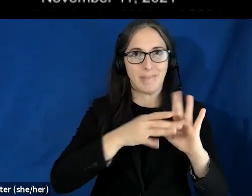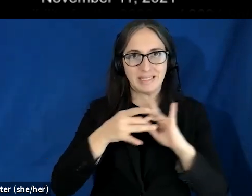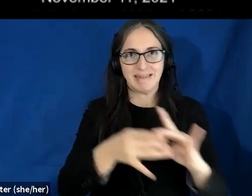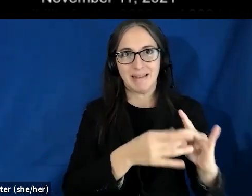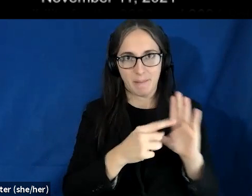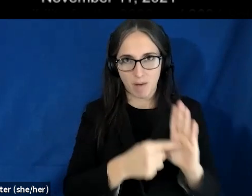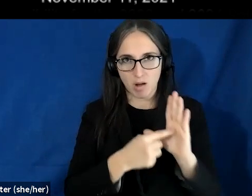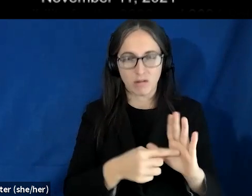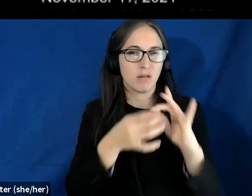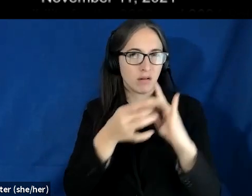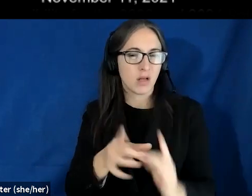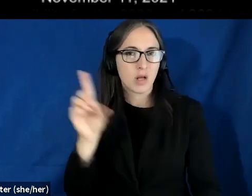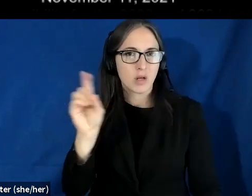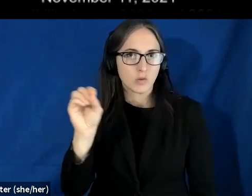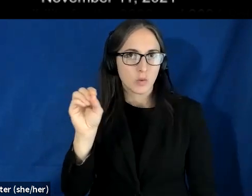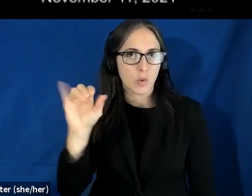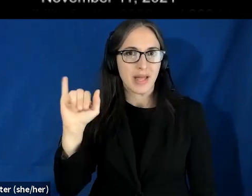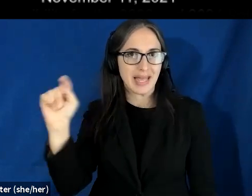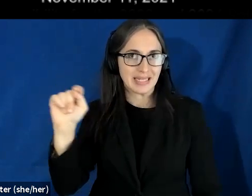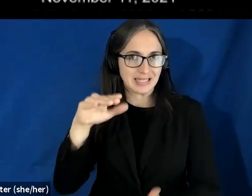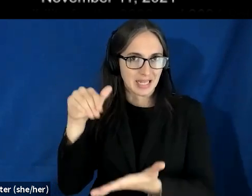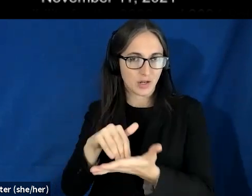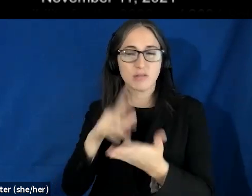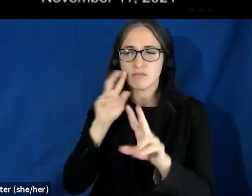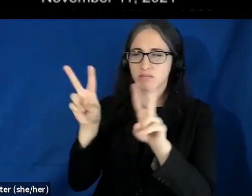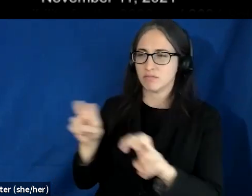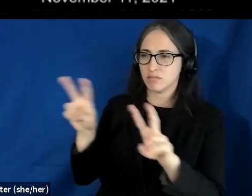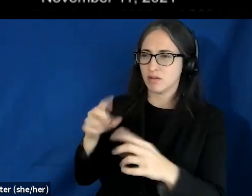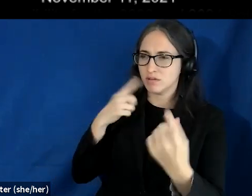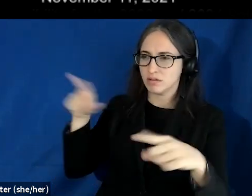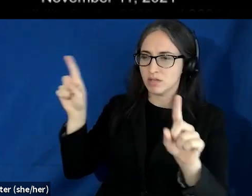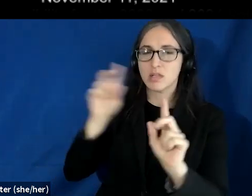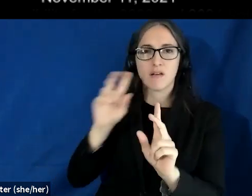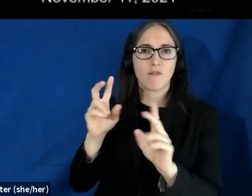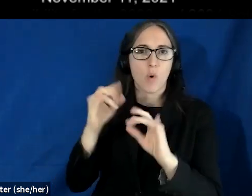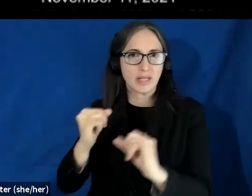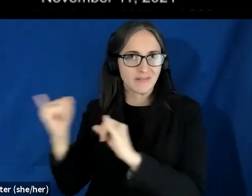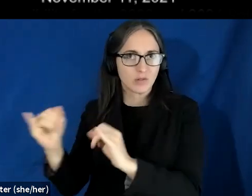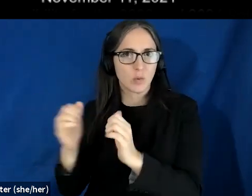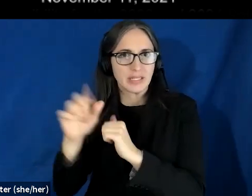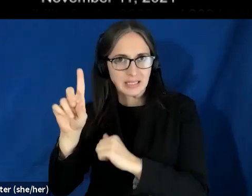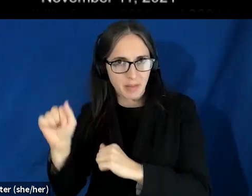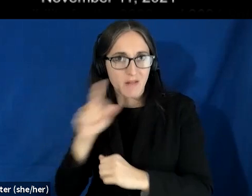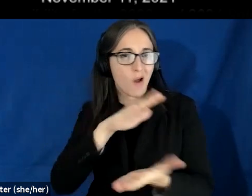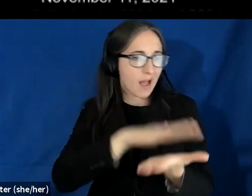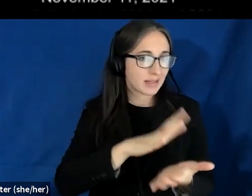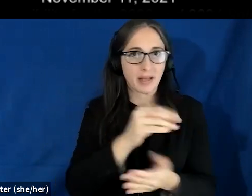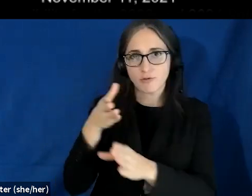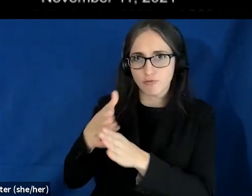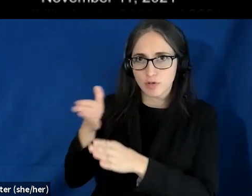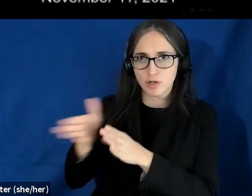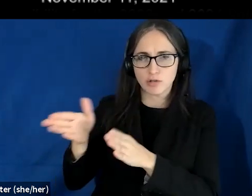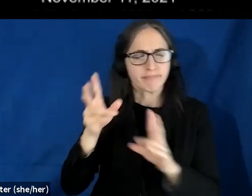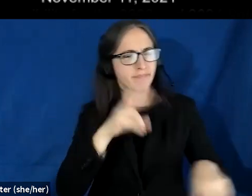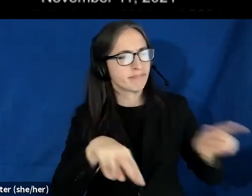take a look at the success of people with disabilities in academics and careers. And we look at the stakeholders. And then we